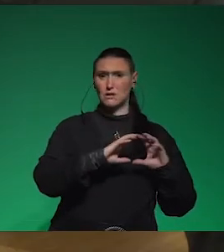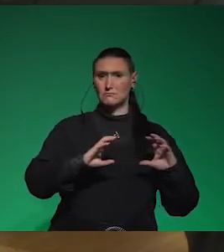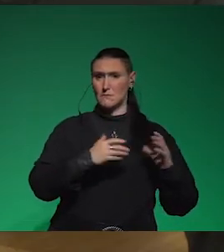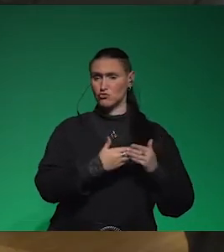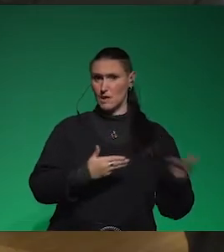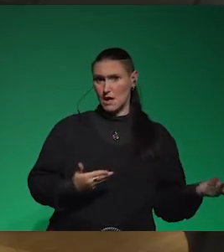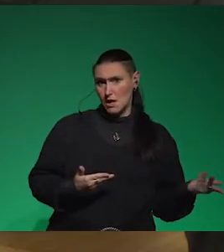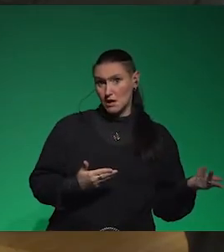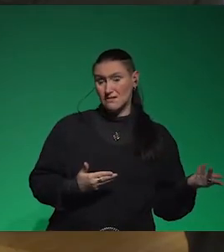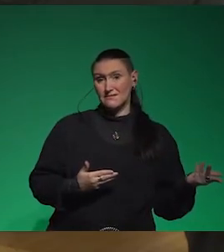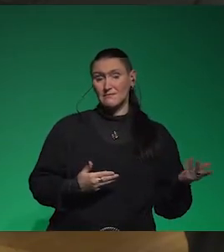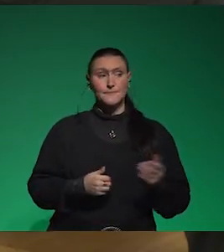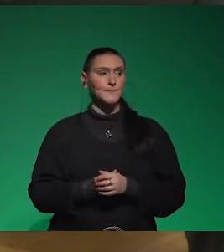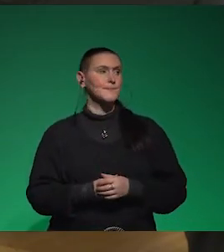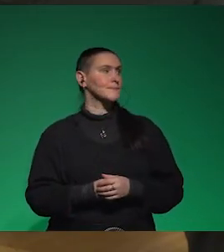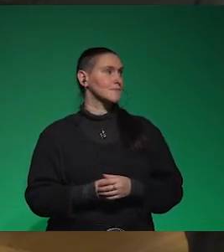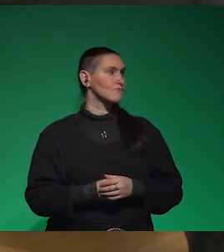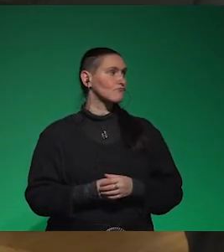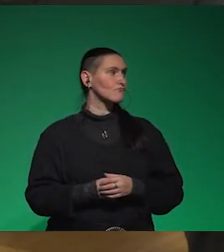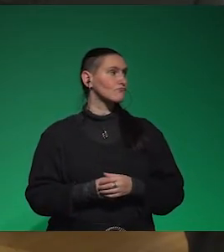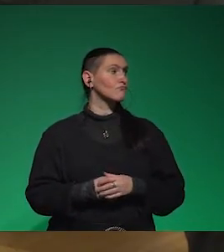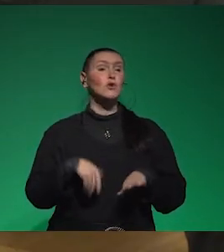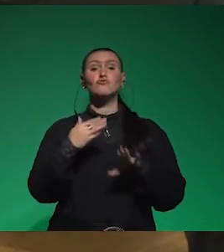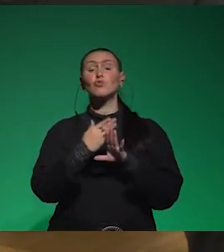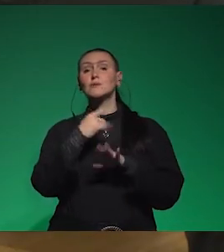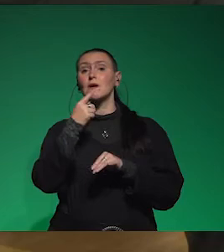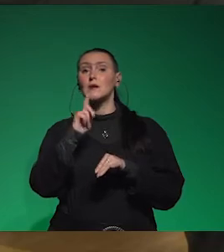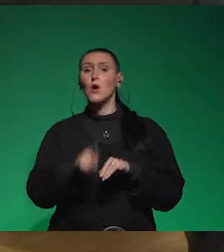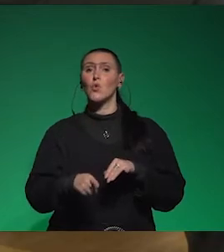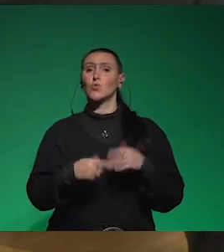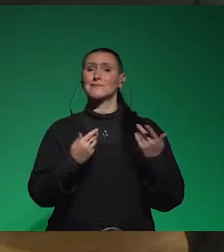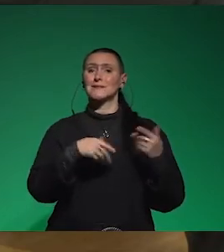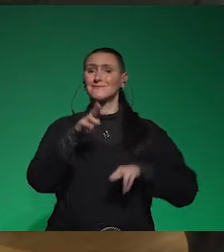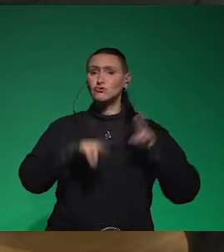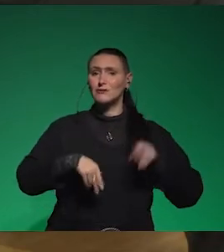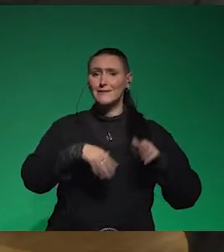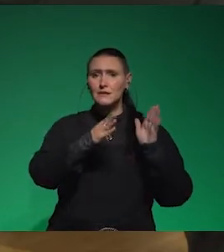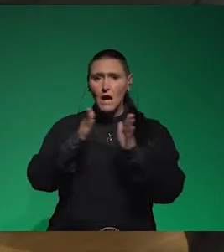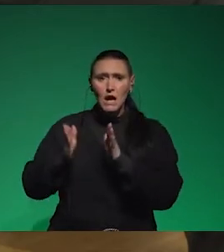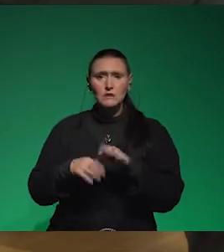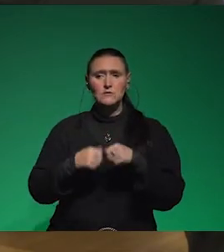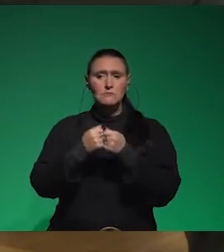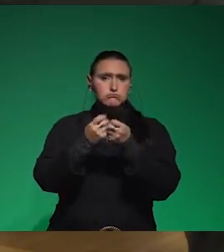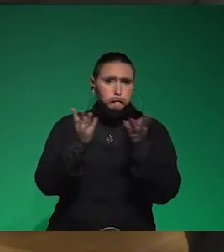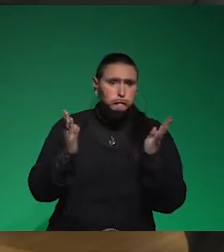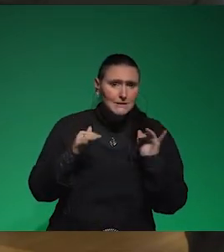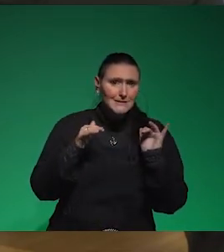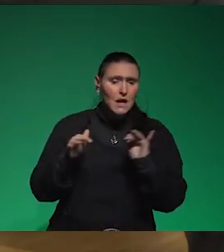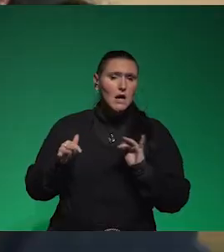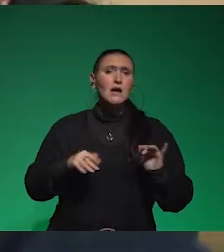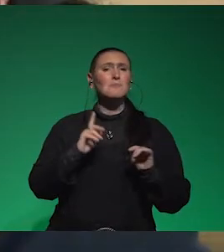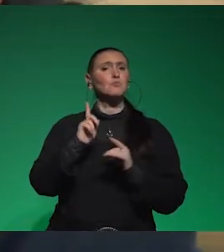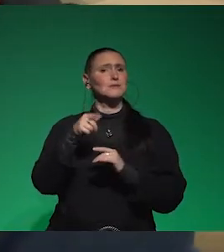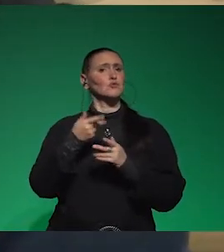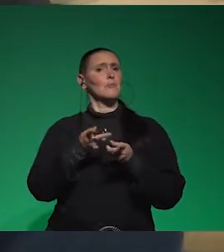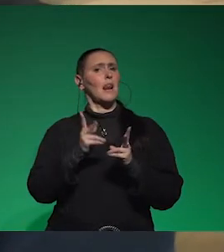diversification of a forest is growing. So how can we measure, like a longer, that goes beyond our lifetime? Yeah,